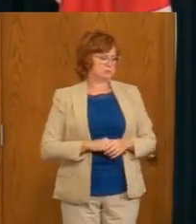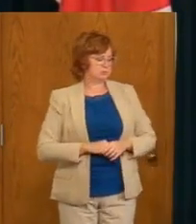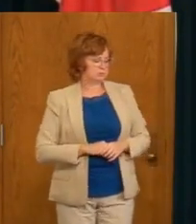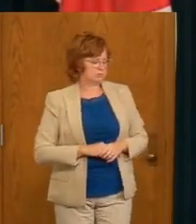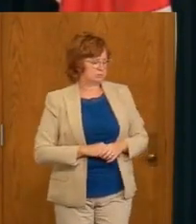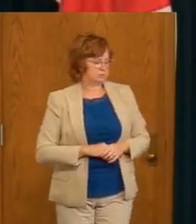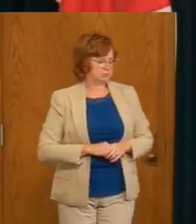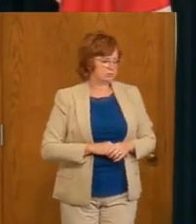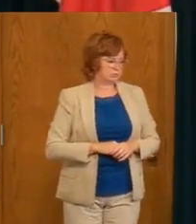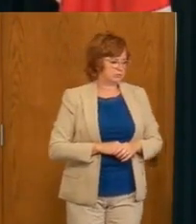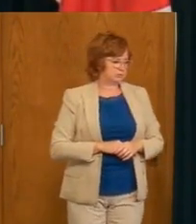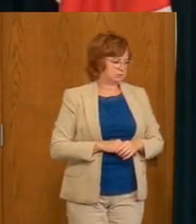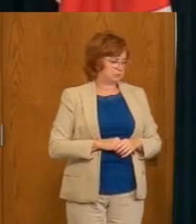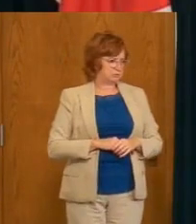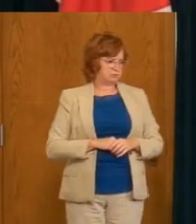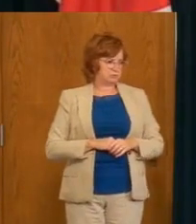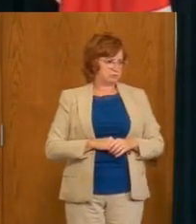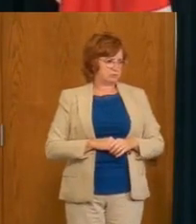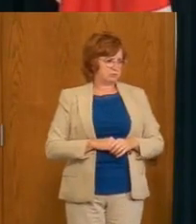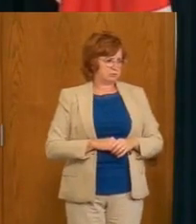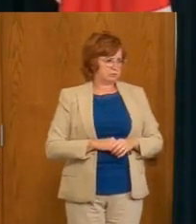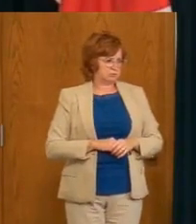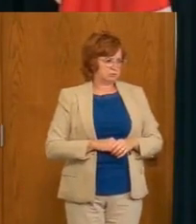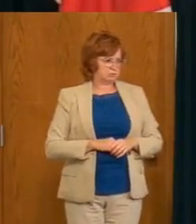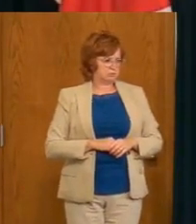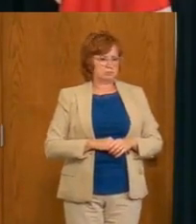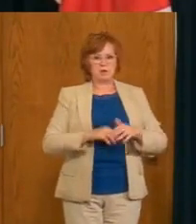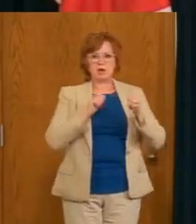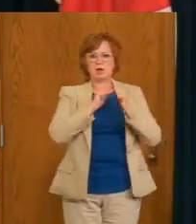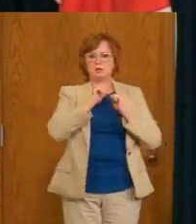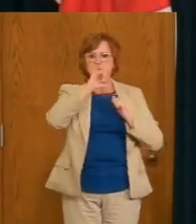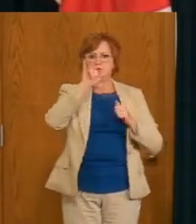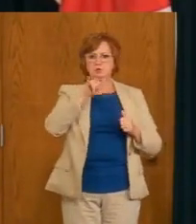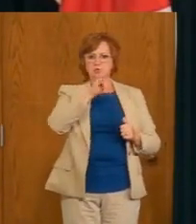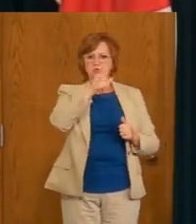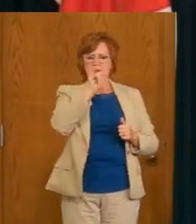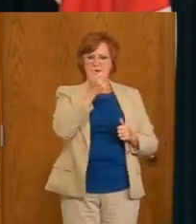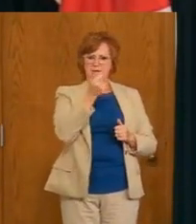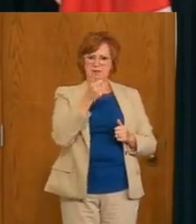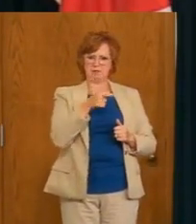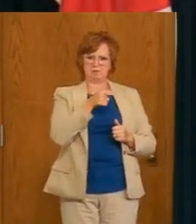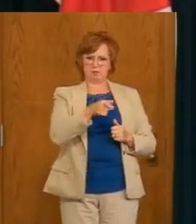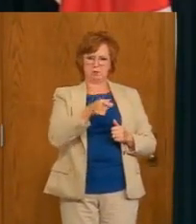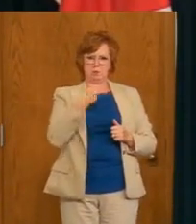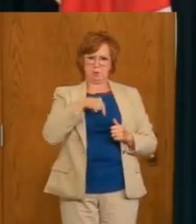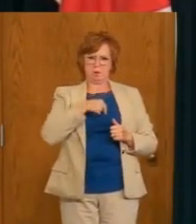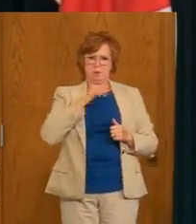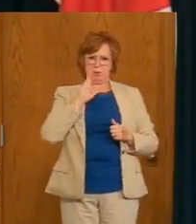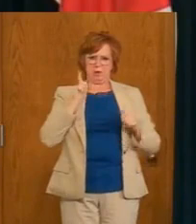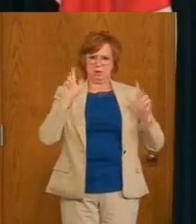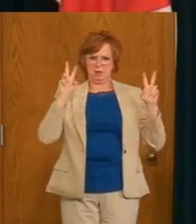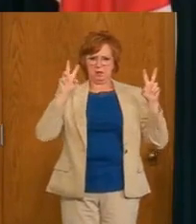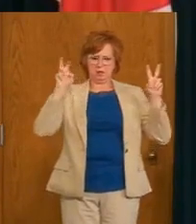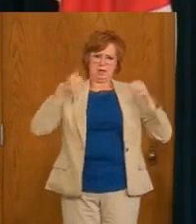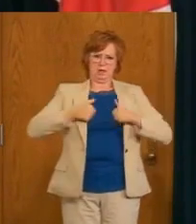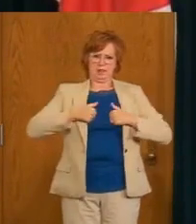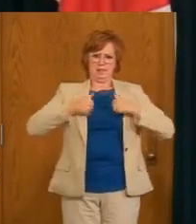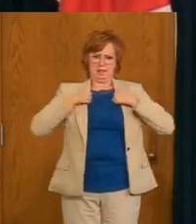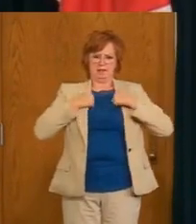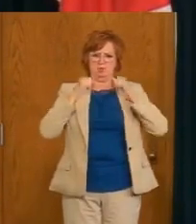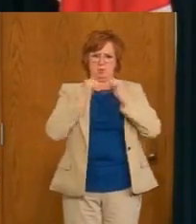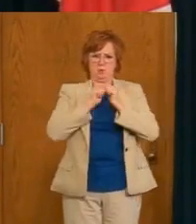province or in different parts of the province where you are, as on the dashboard, you can probably, do more.